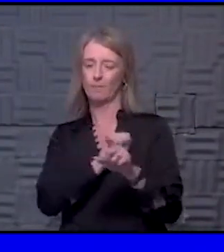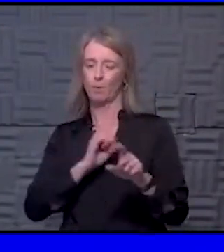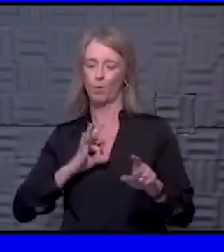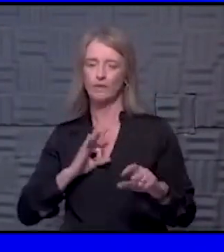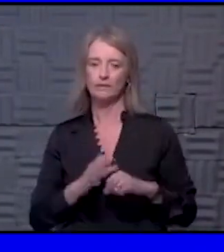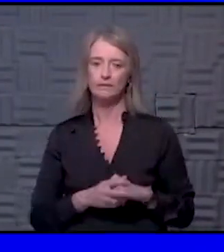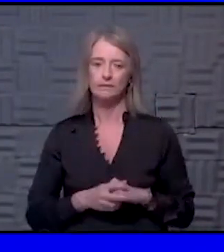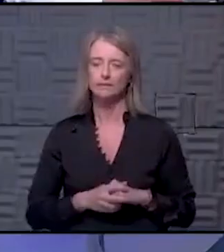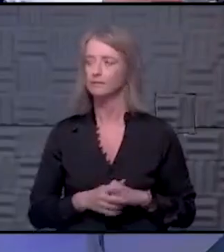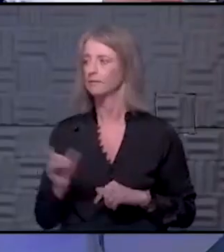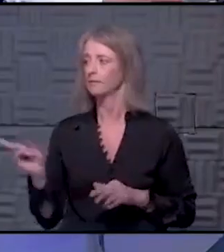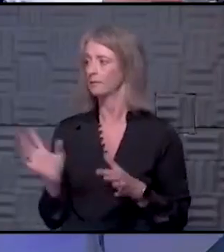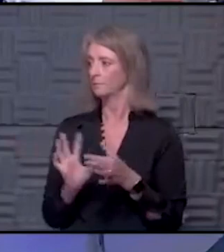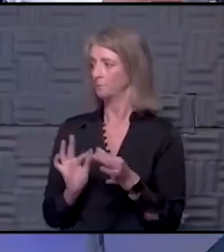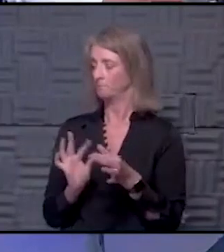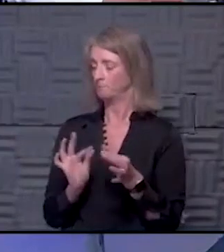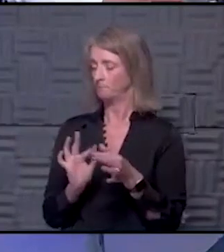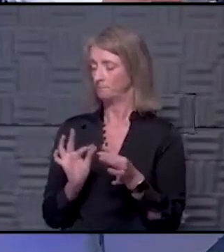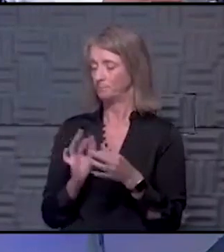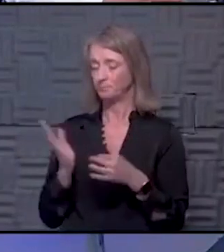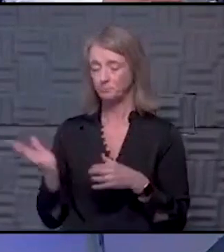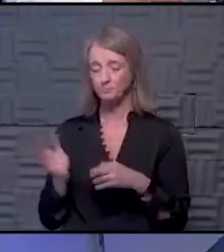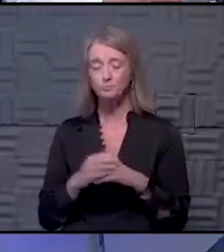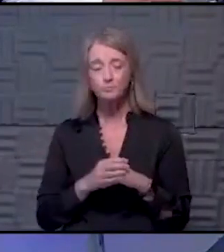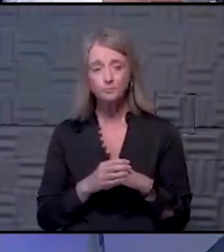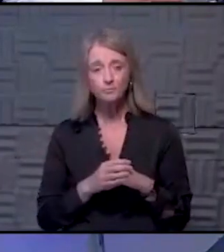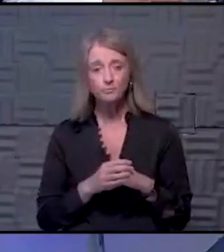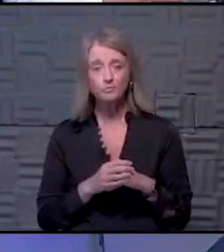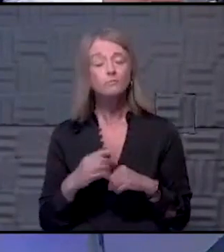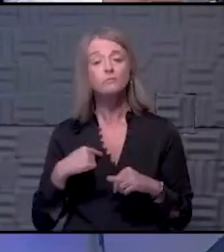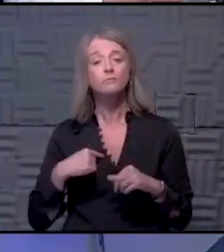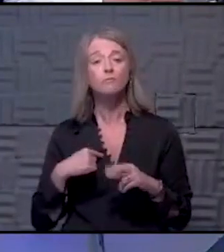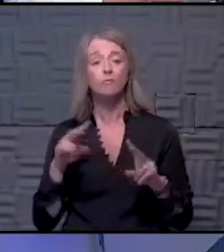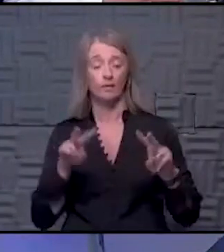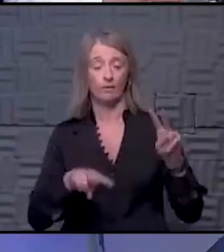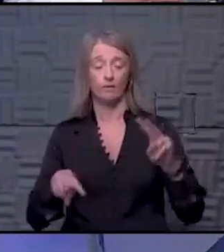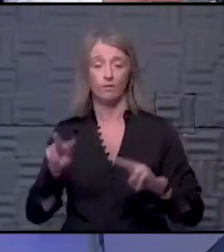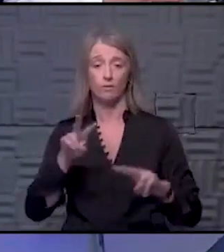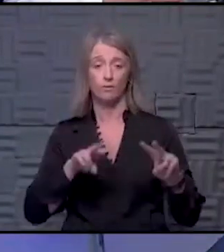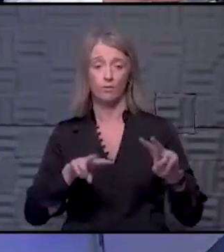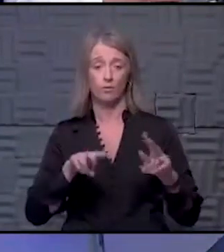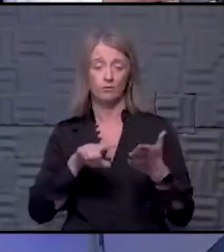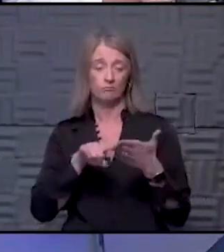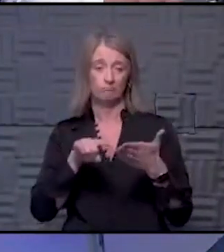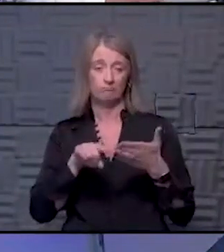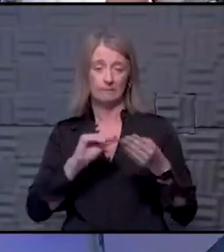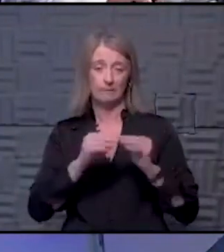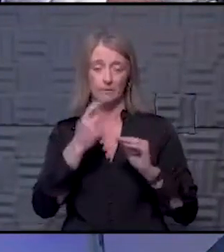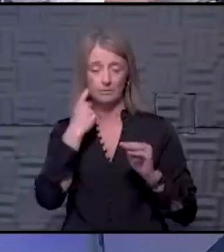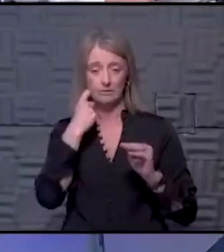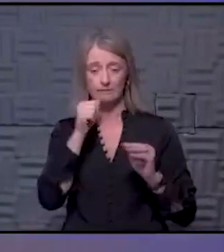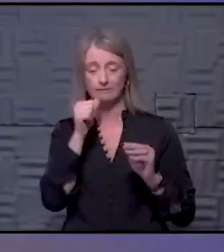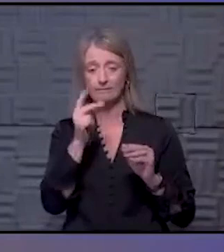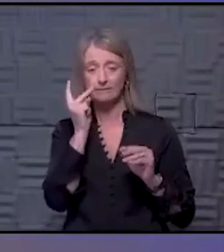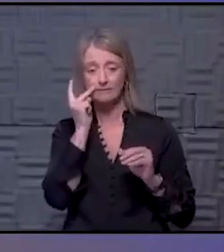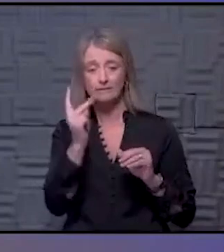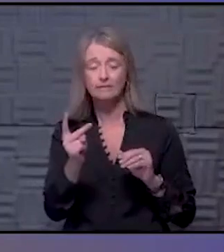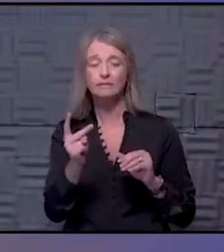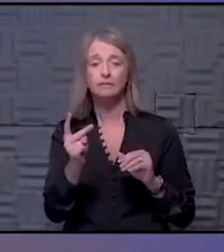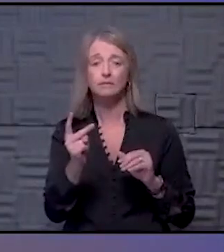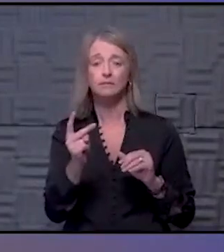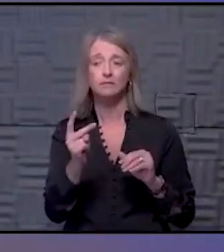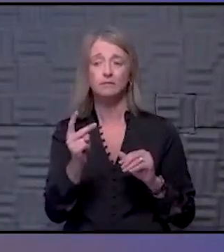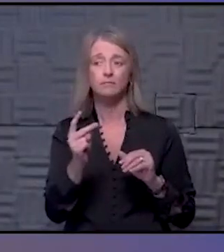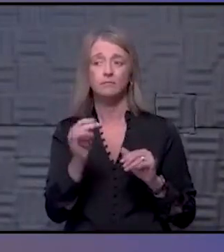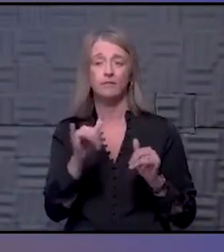A couple of comments on that. The first one being, when I looked through our census today and over the last couple of weeks, I have not seen